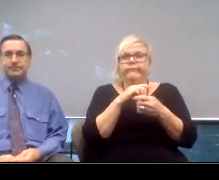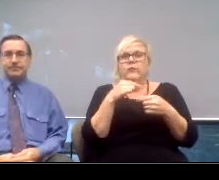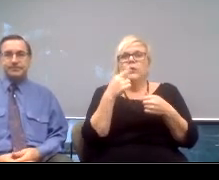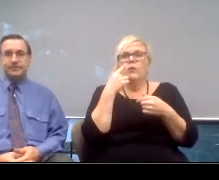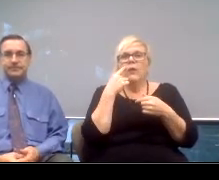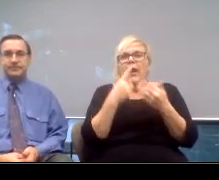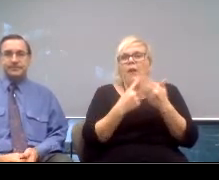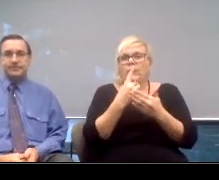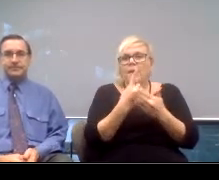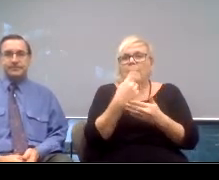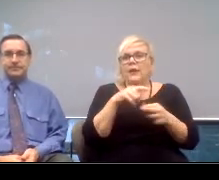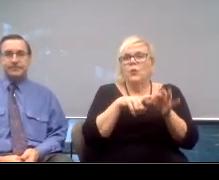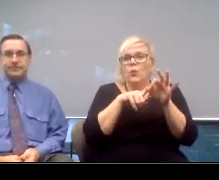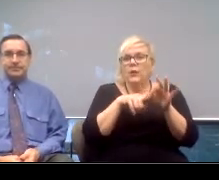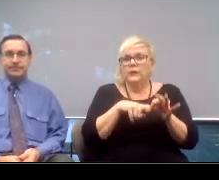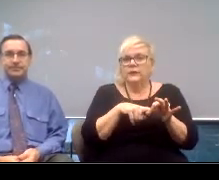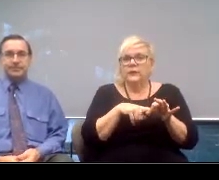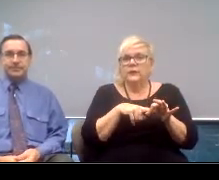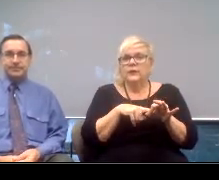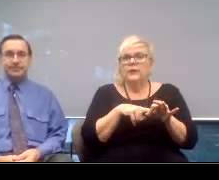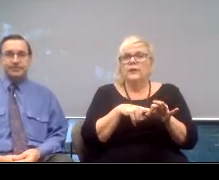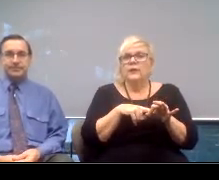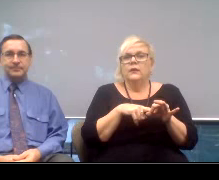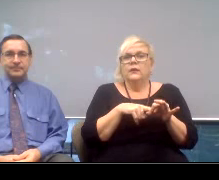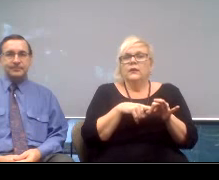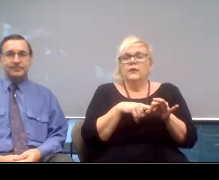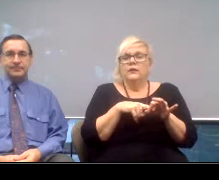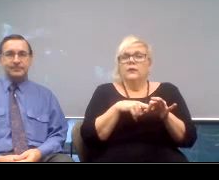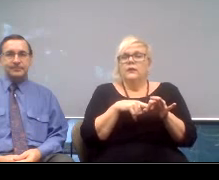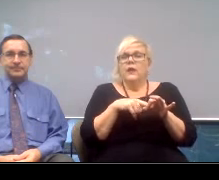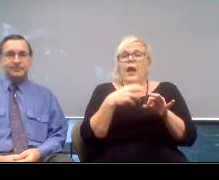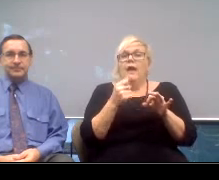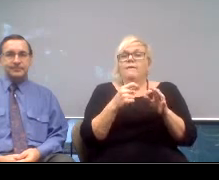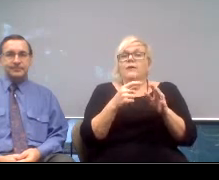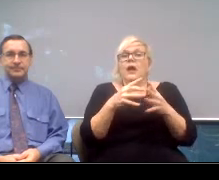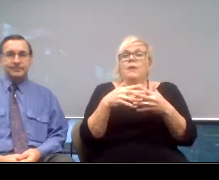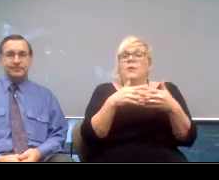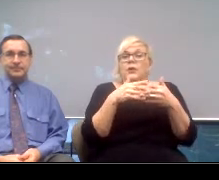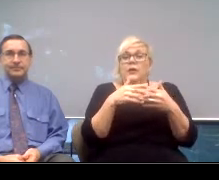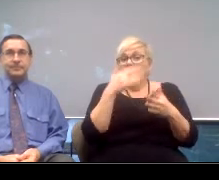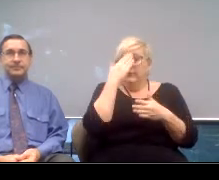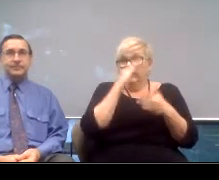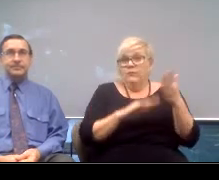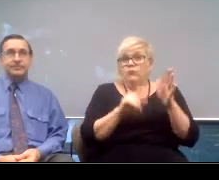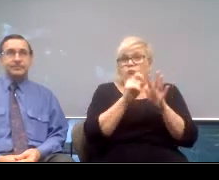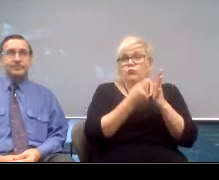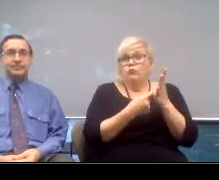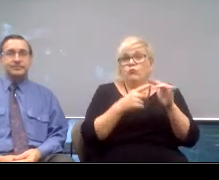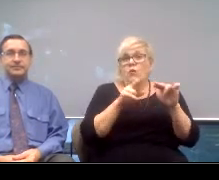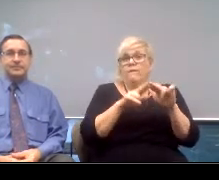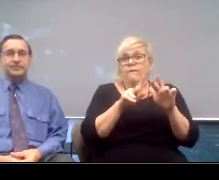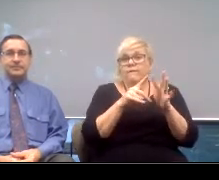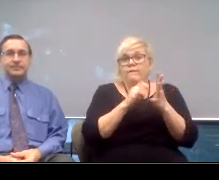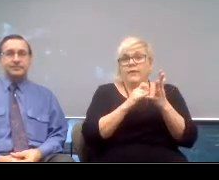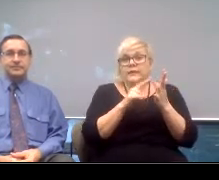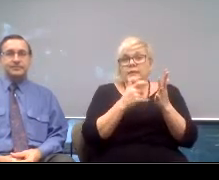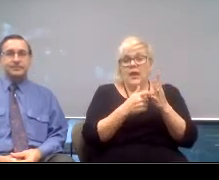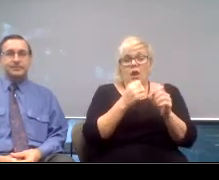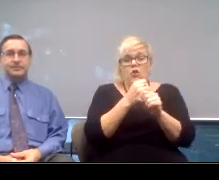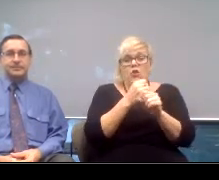quality. So we'll be joined by a US expert, Professor Greg Alexander,